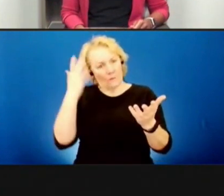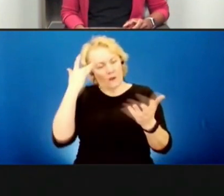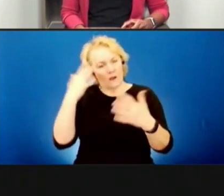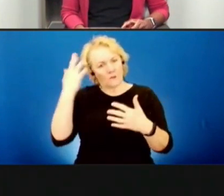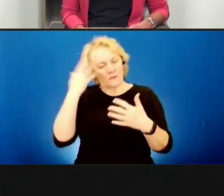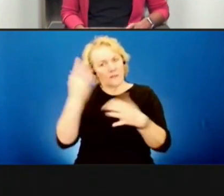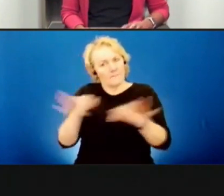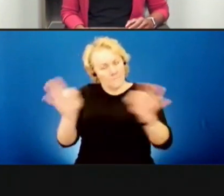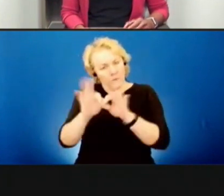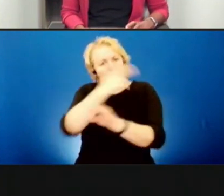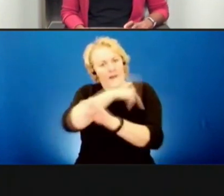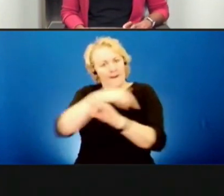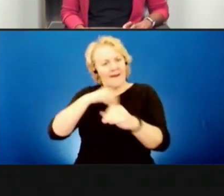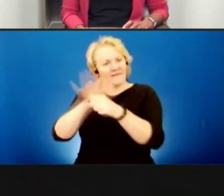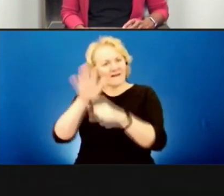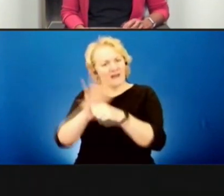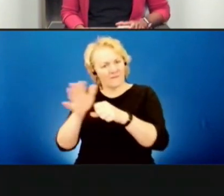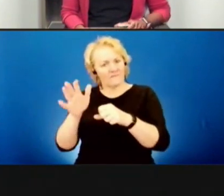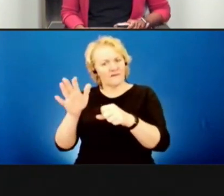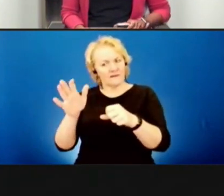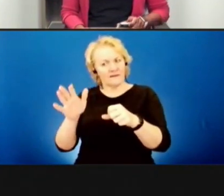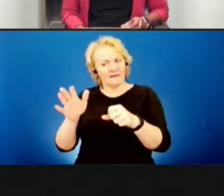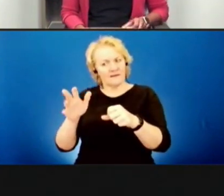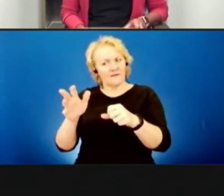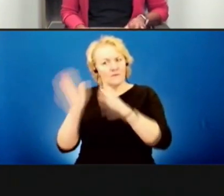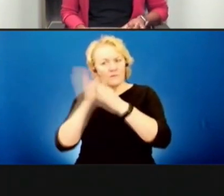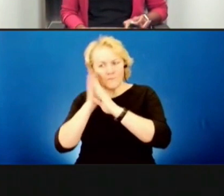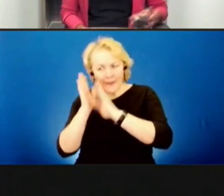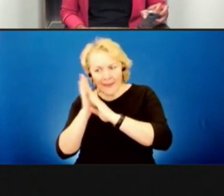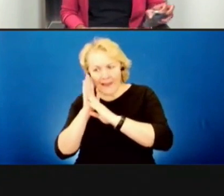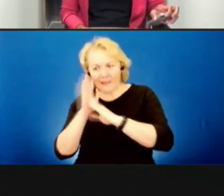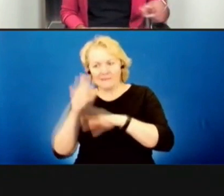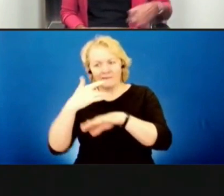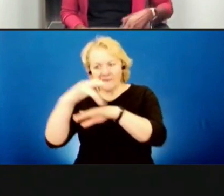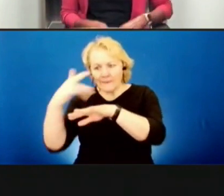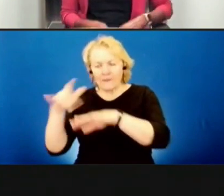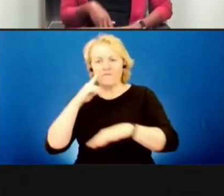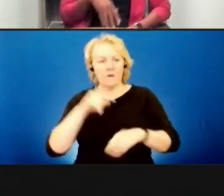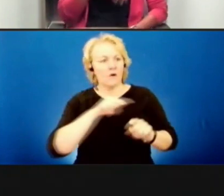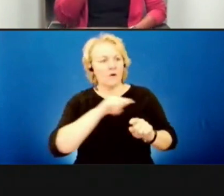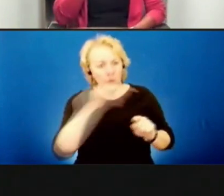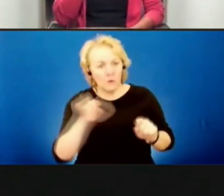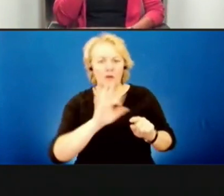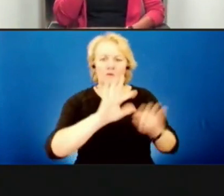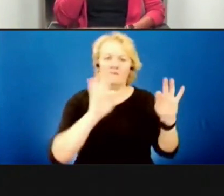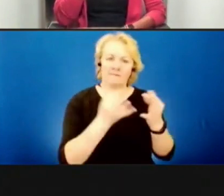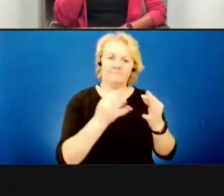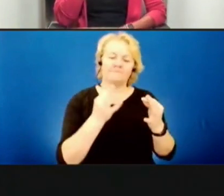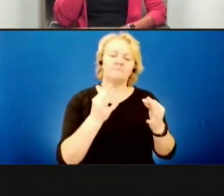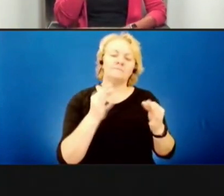room should you or a loved one need it. And this is why we are asking you to step up again